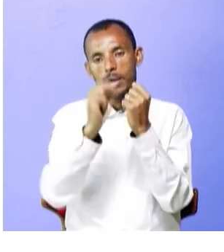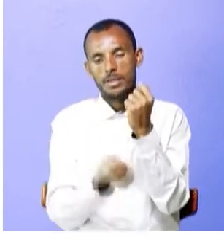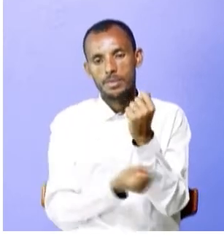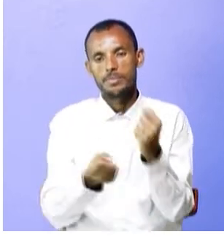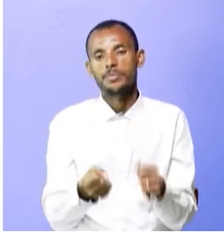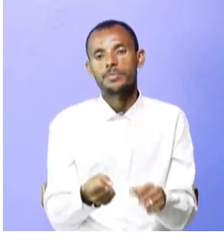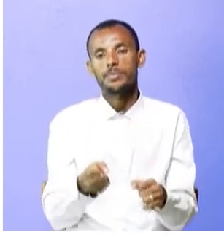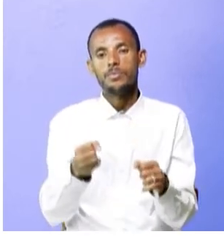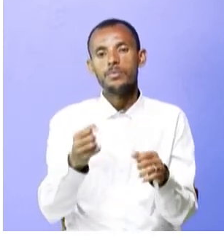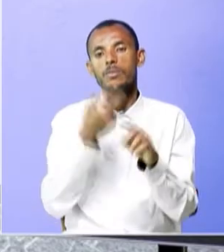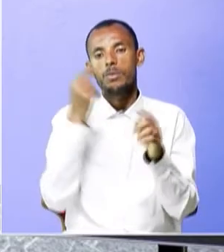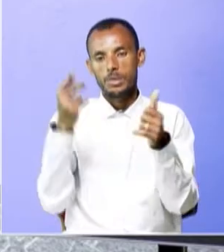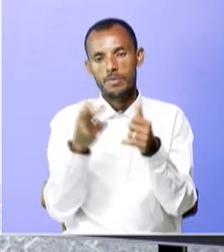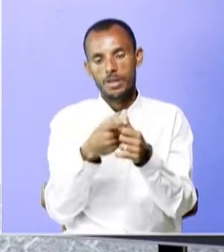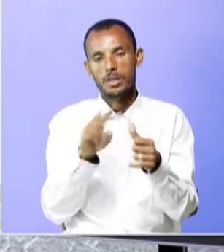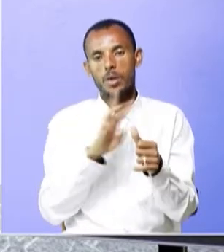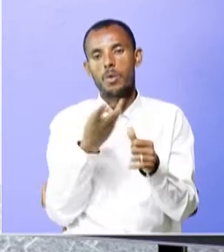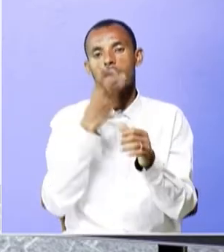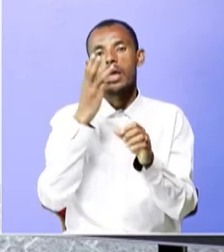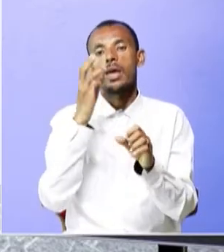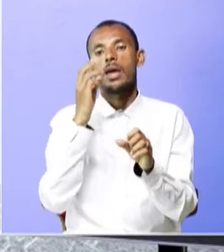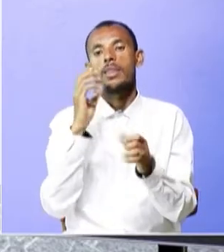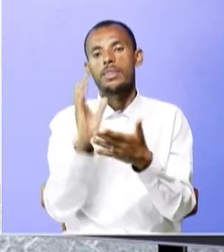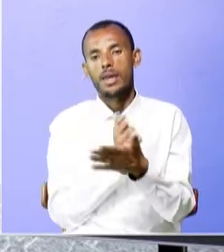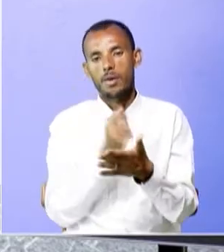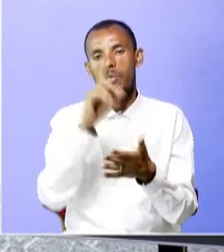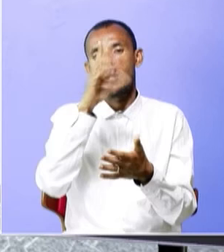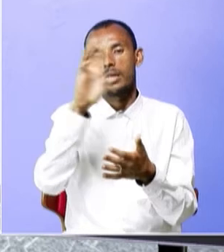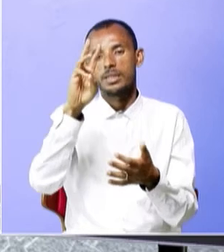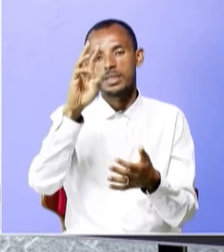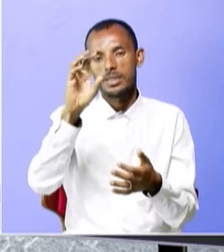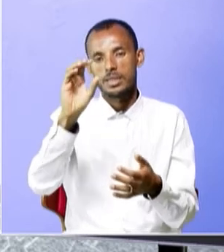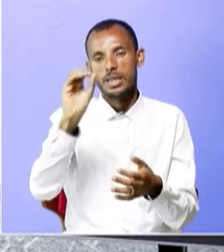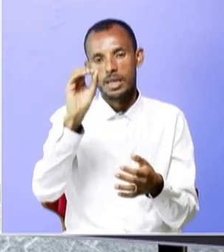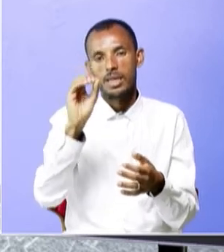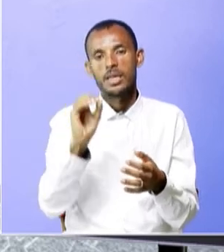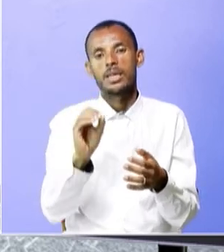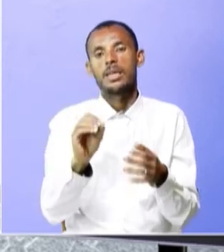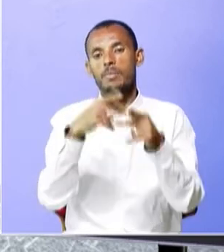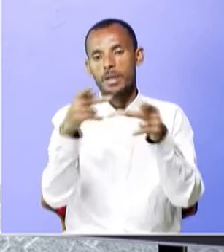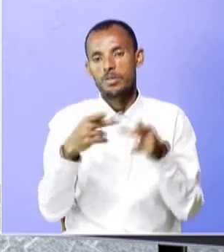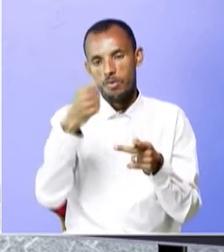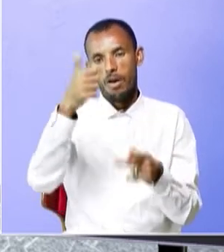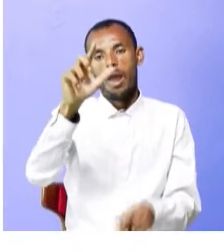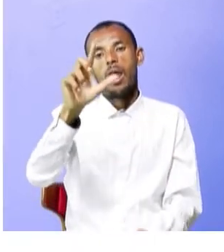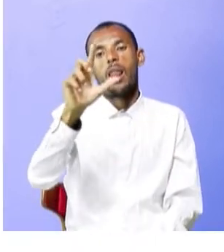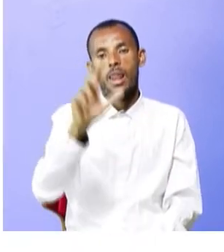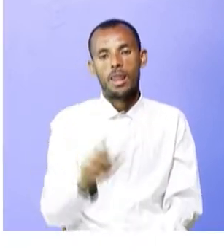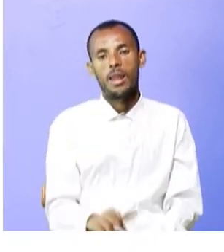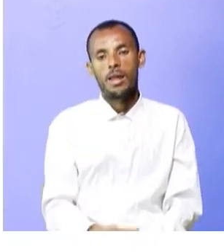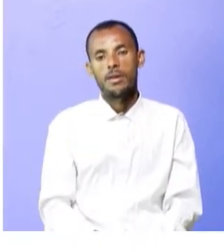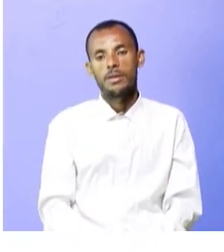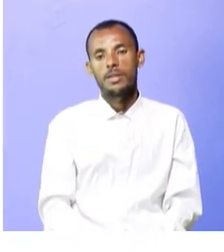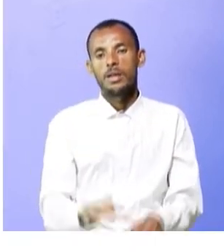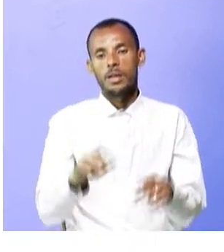Okay, from the first we can take 160 centimeter square in place of AL. Okay,